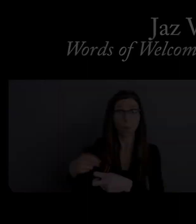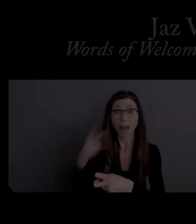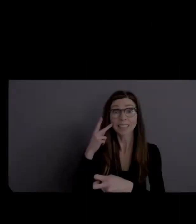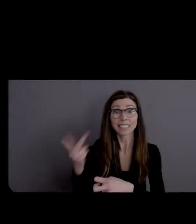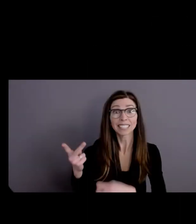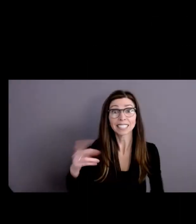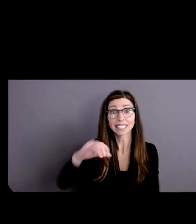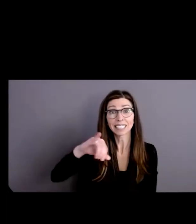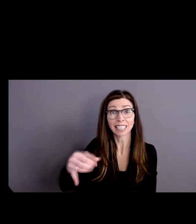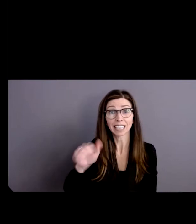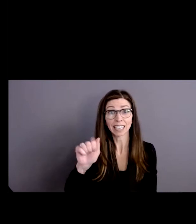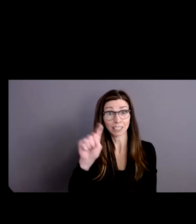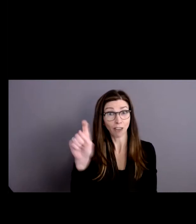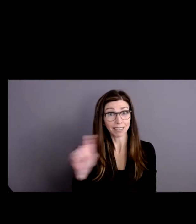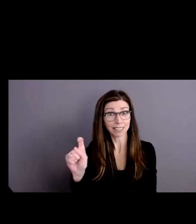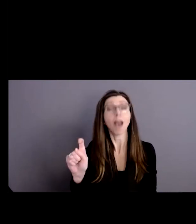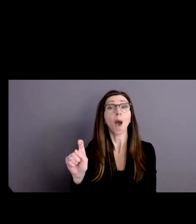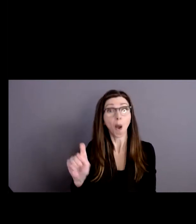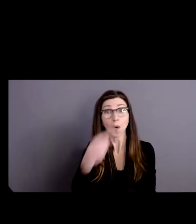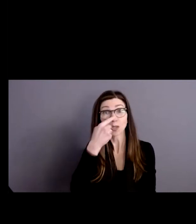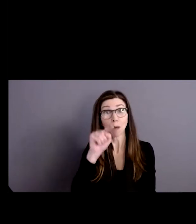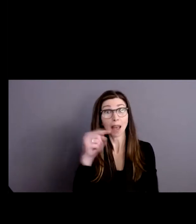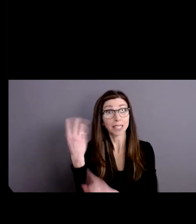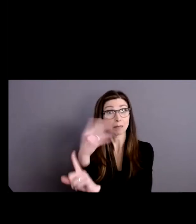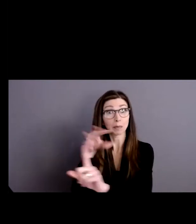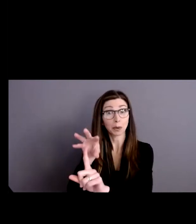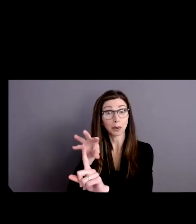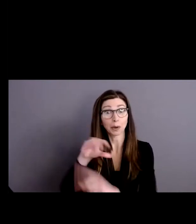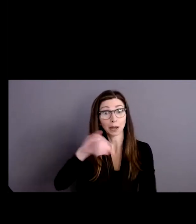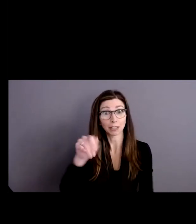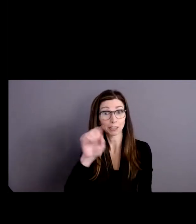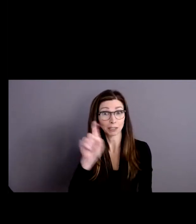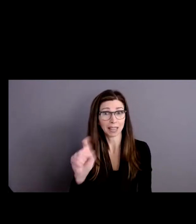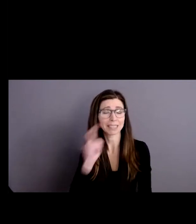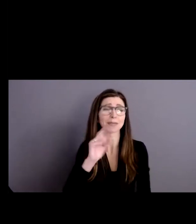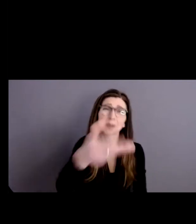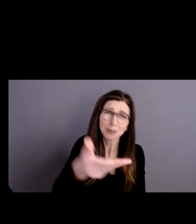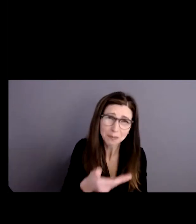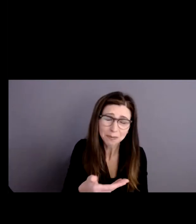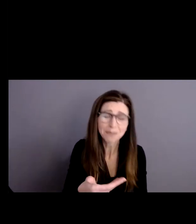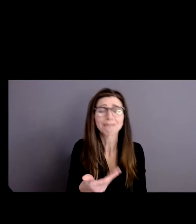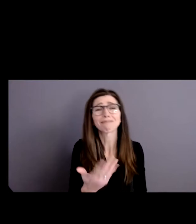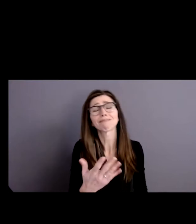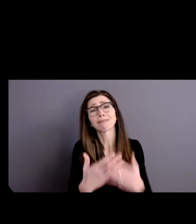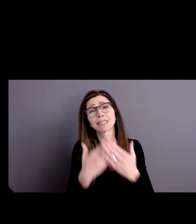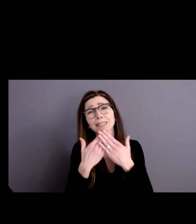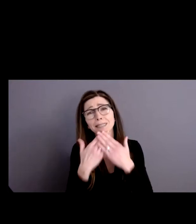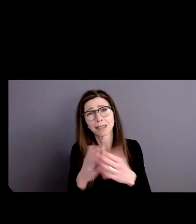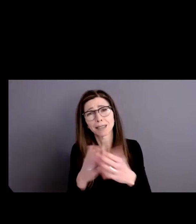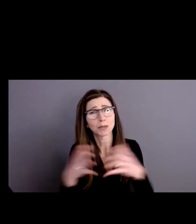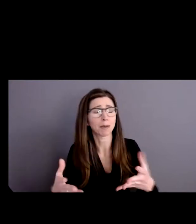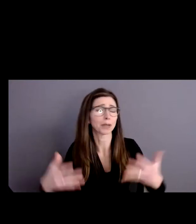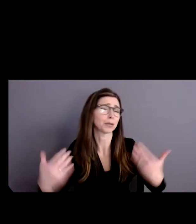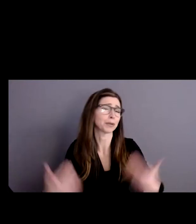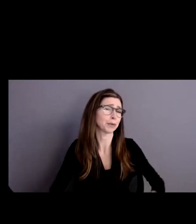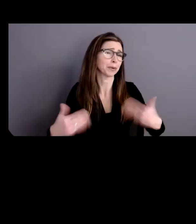Okay, can we jump to Jaz? And welcome and thank you. Thank you so much for starting us off in the right